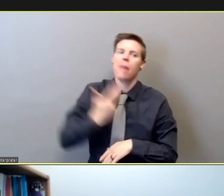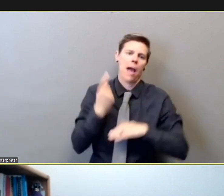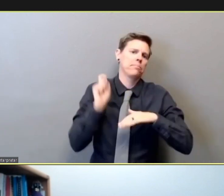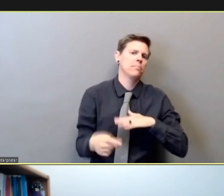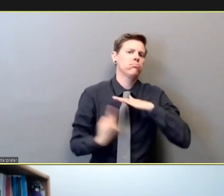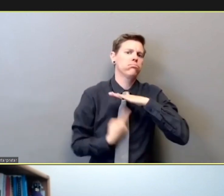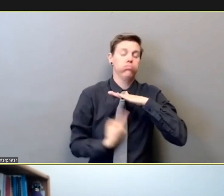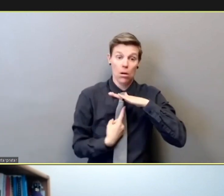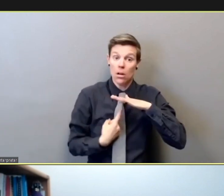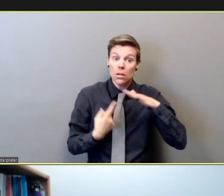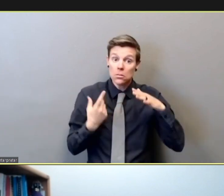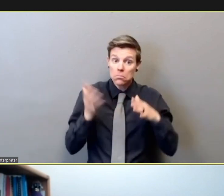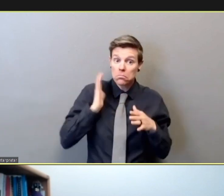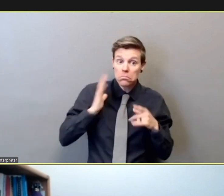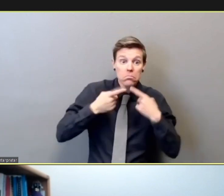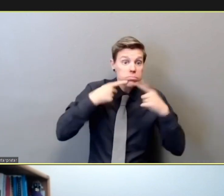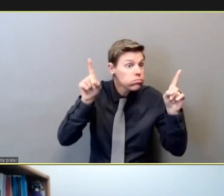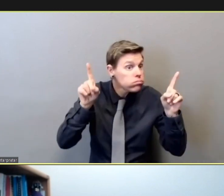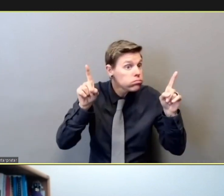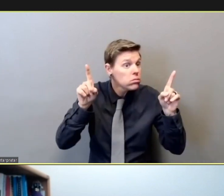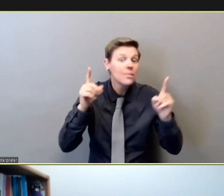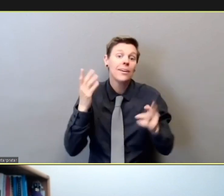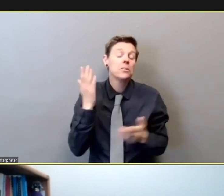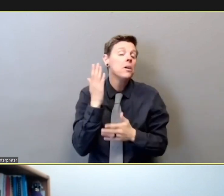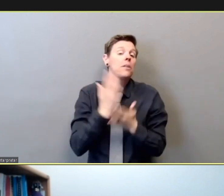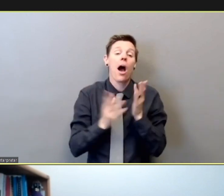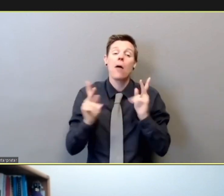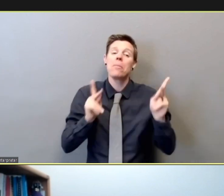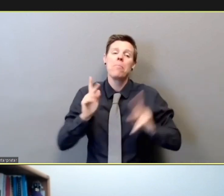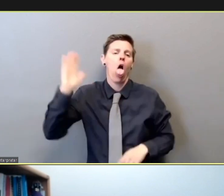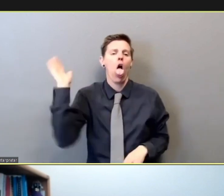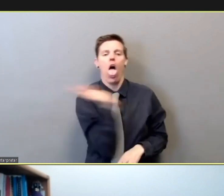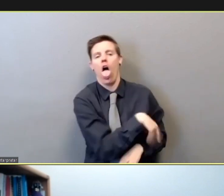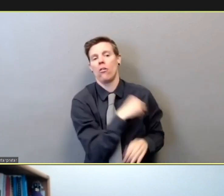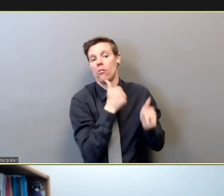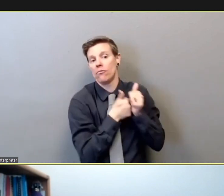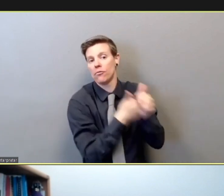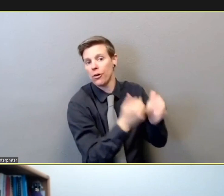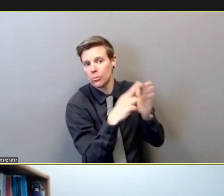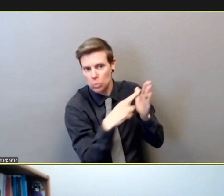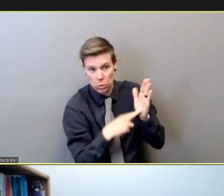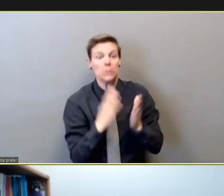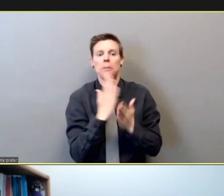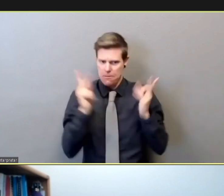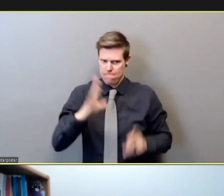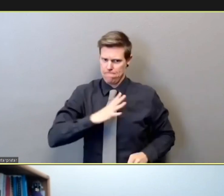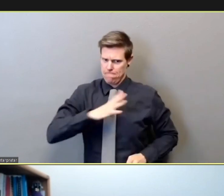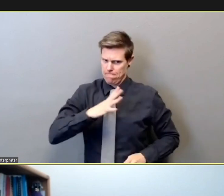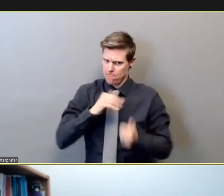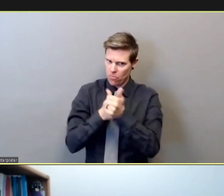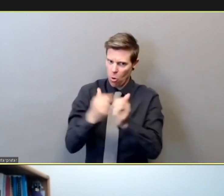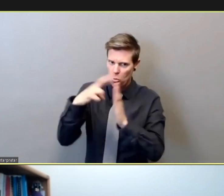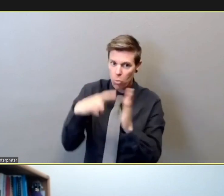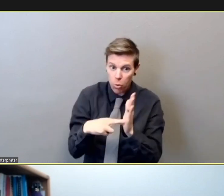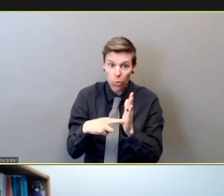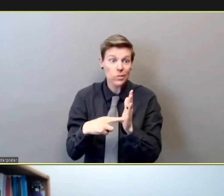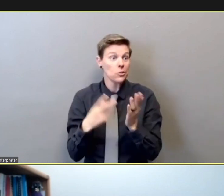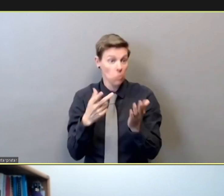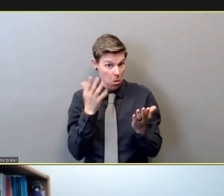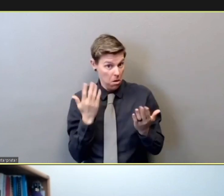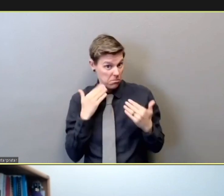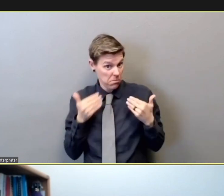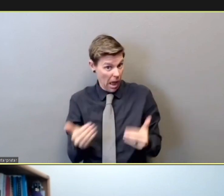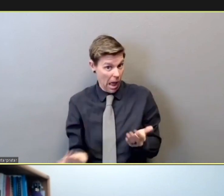seriously. Wondering how effective do we think that was? And if there's any consideration of bringing it back with what we know is going on with our neighbors